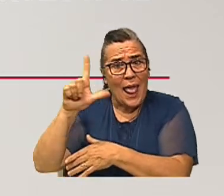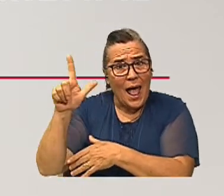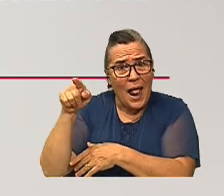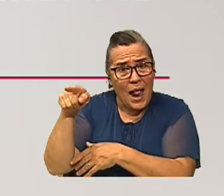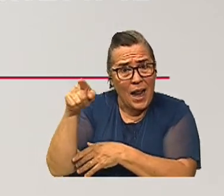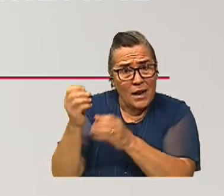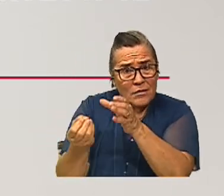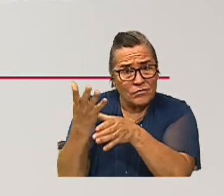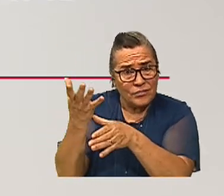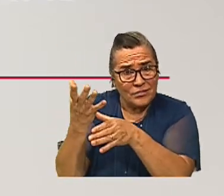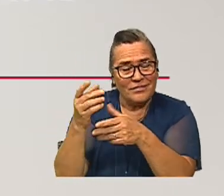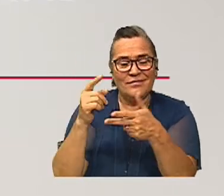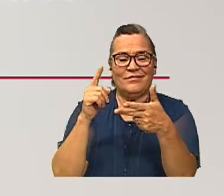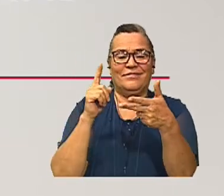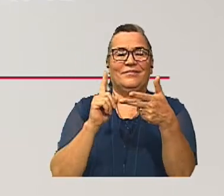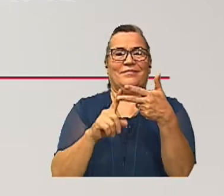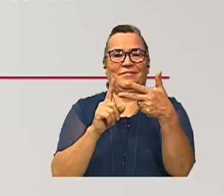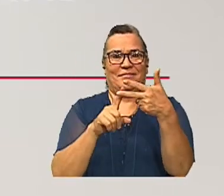Next,